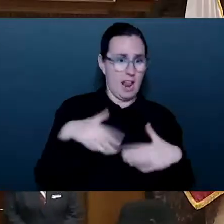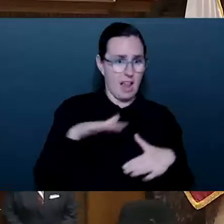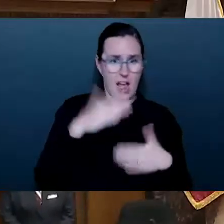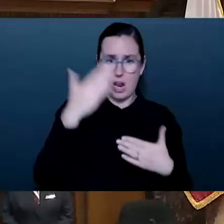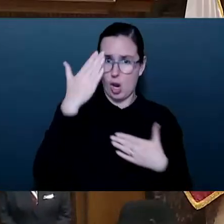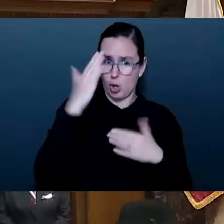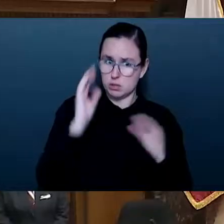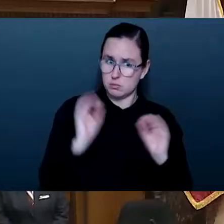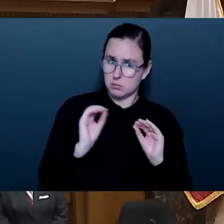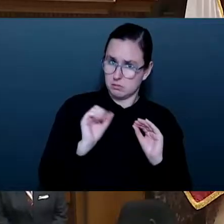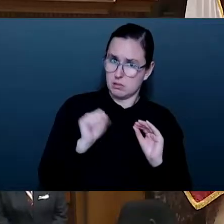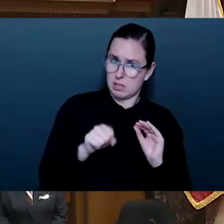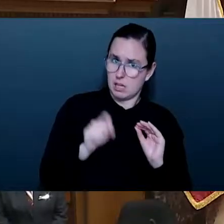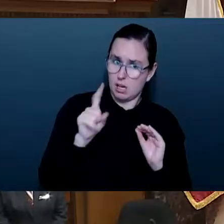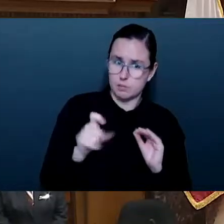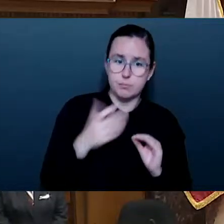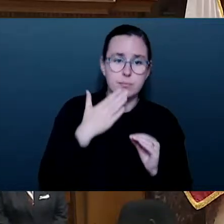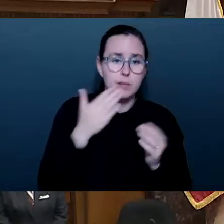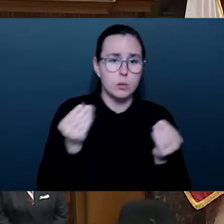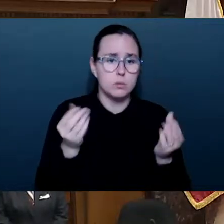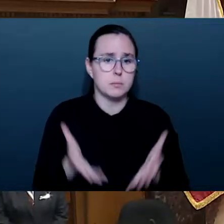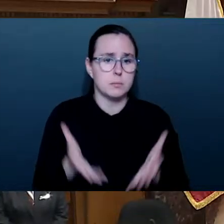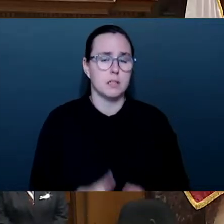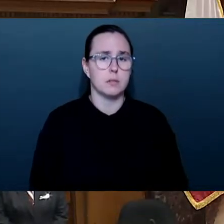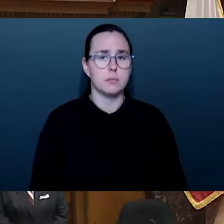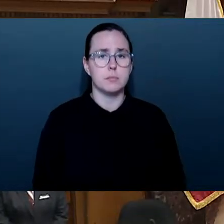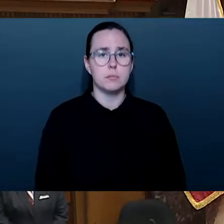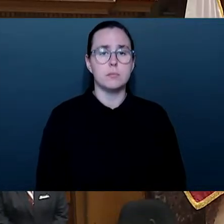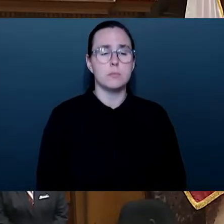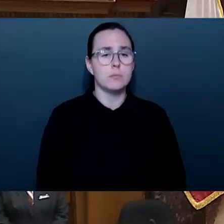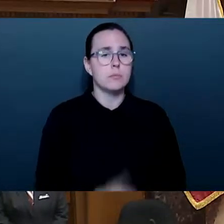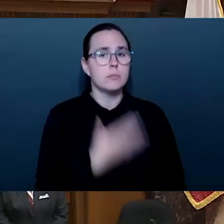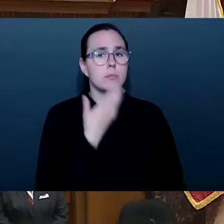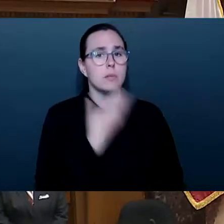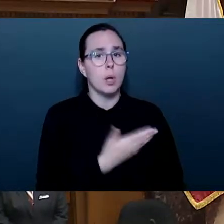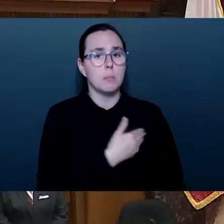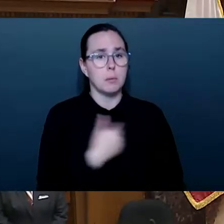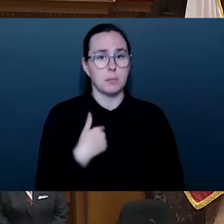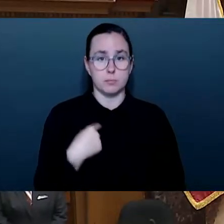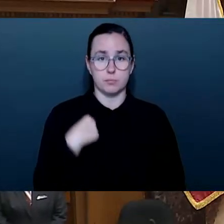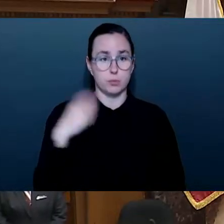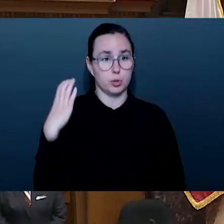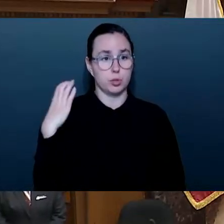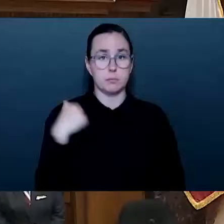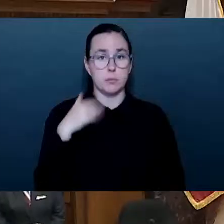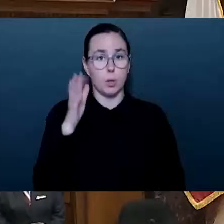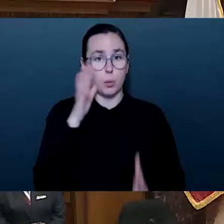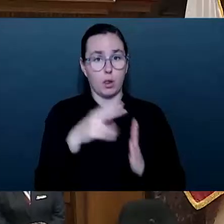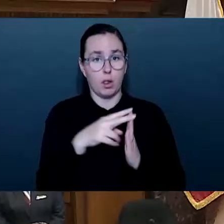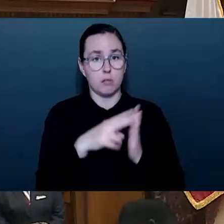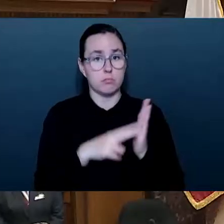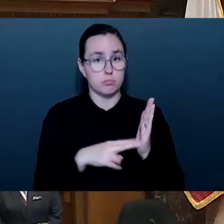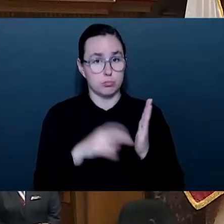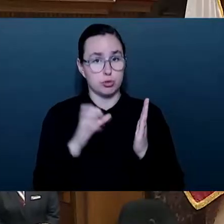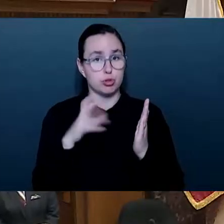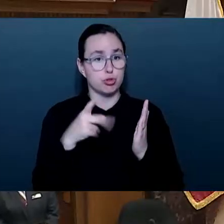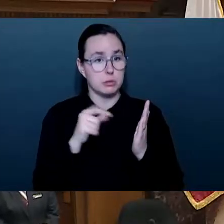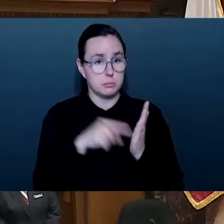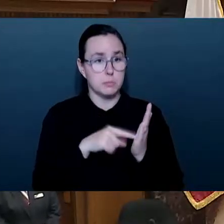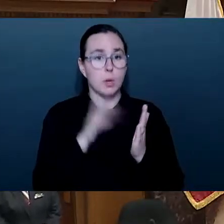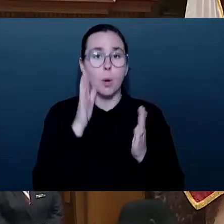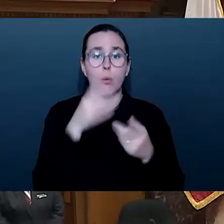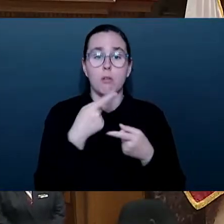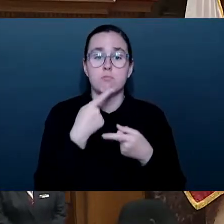member. The chair will look at the script and I'll get back to the House afterwards. Members, during the question period,